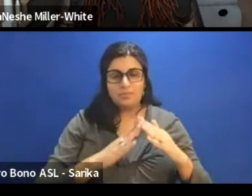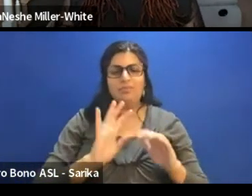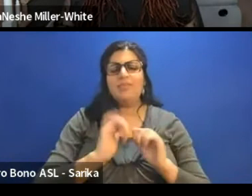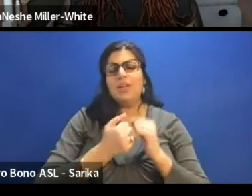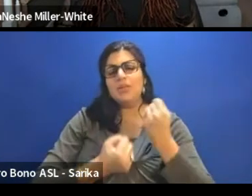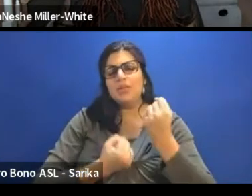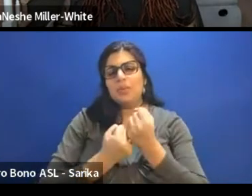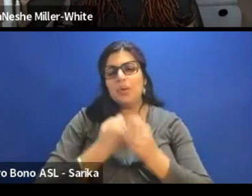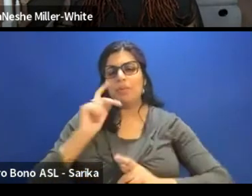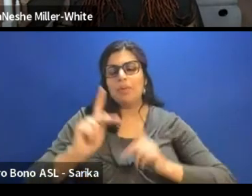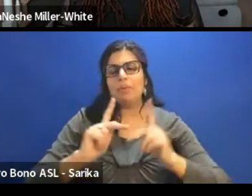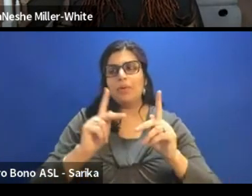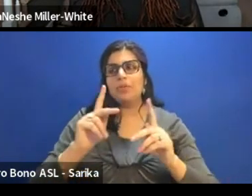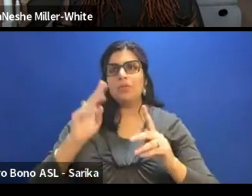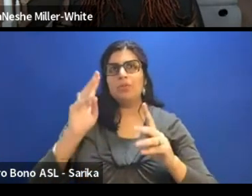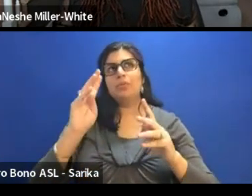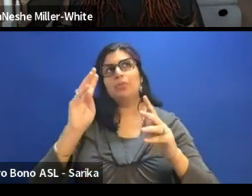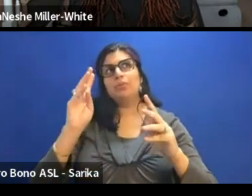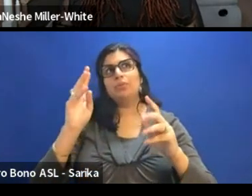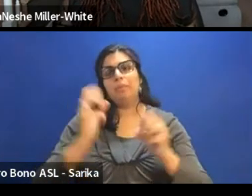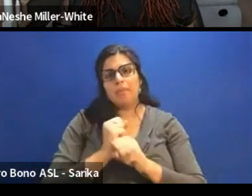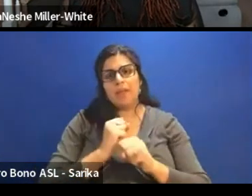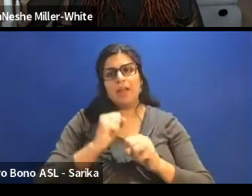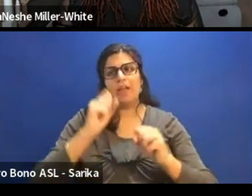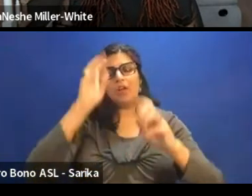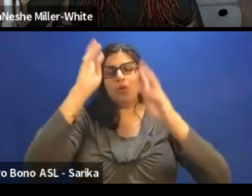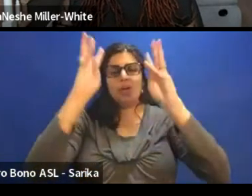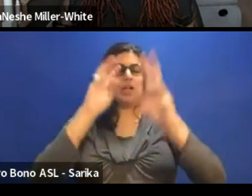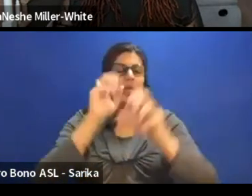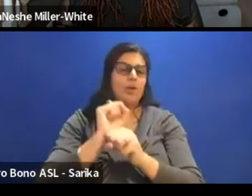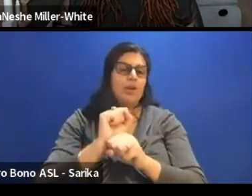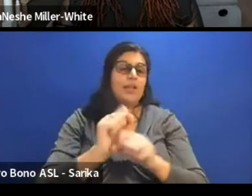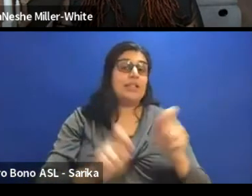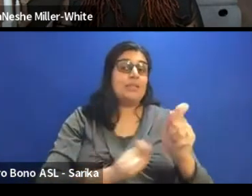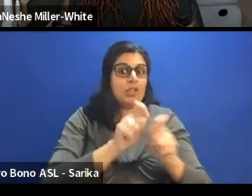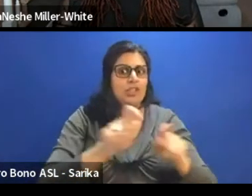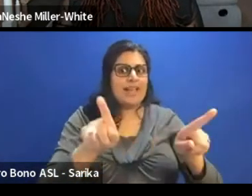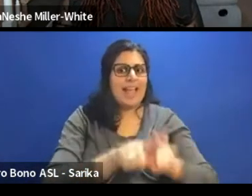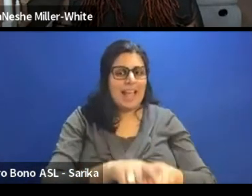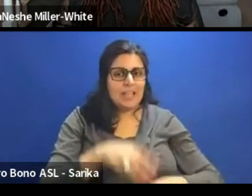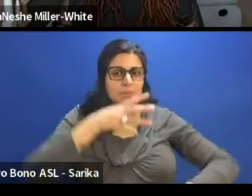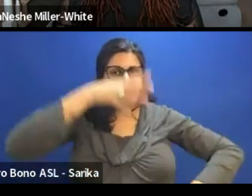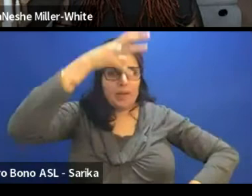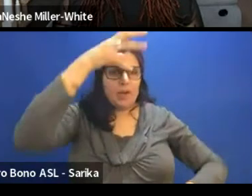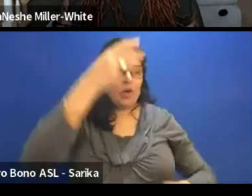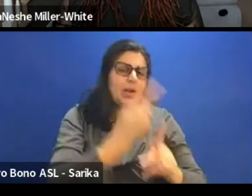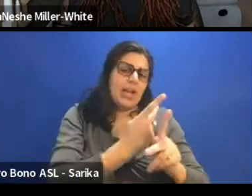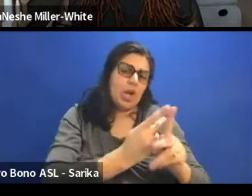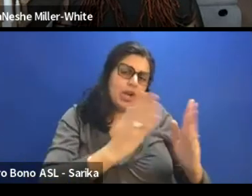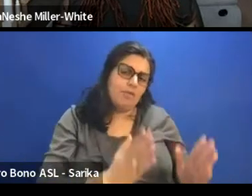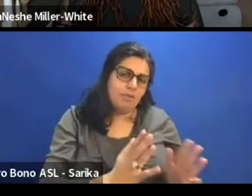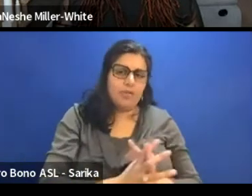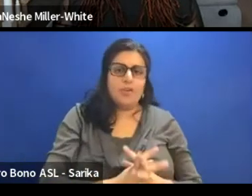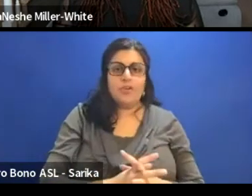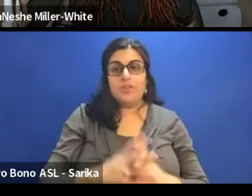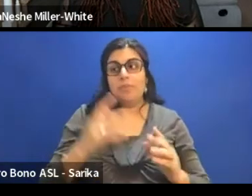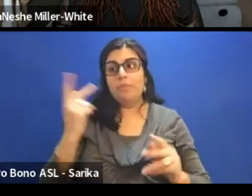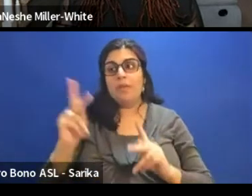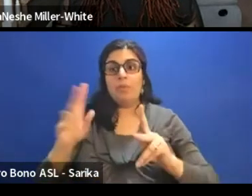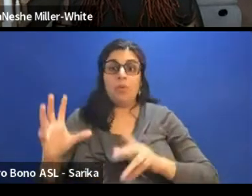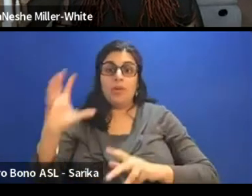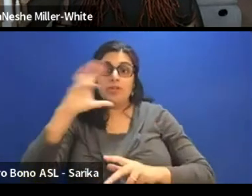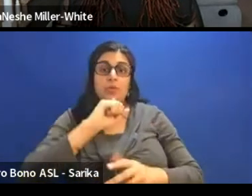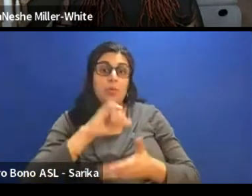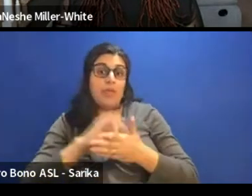support people to create work-life balance, especially as caregivers and people that assume that role? And as has been mentioned in